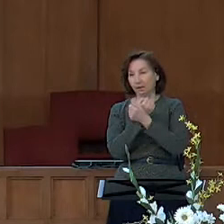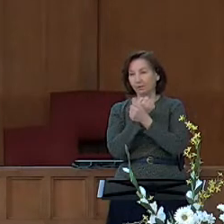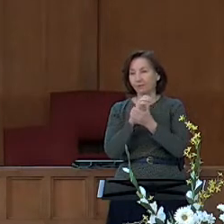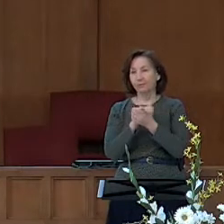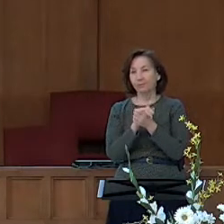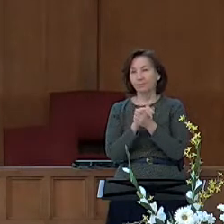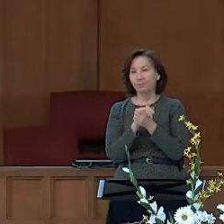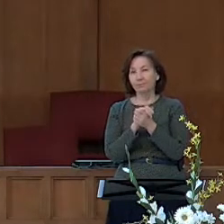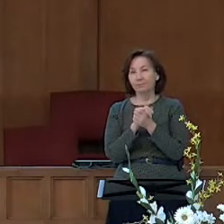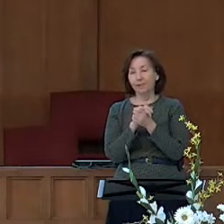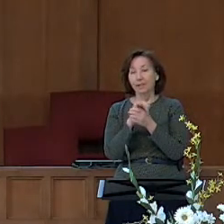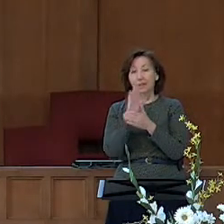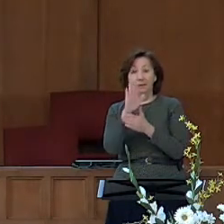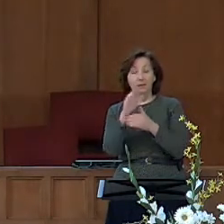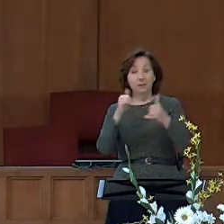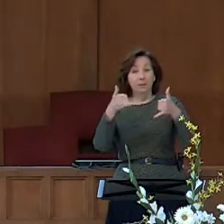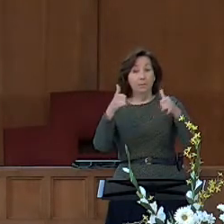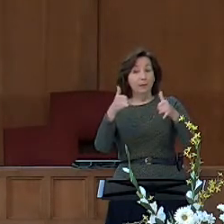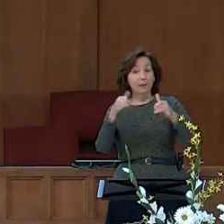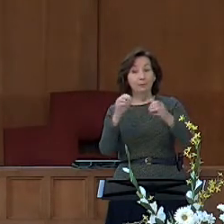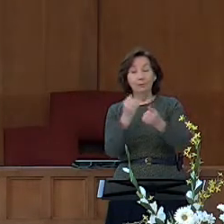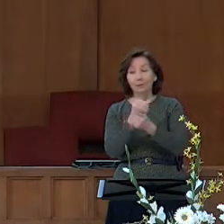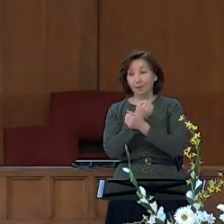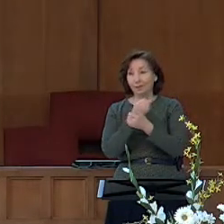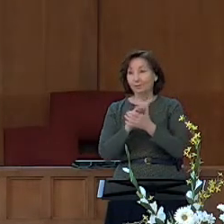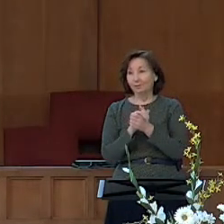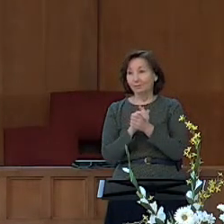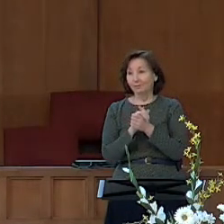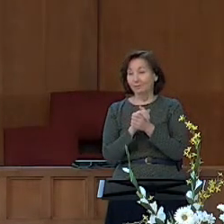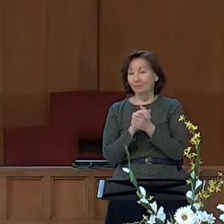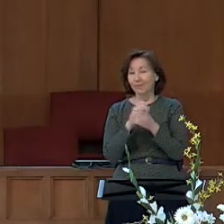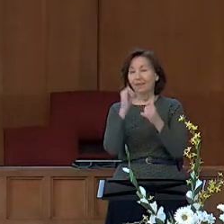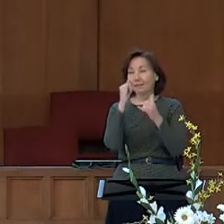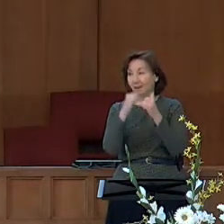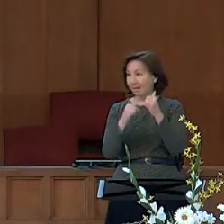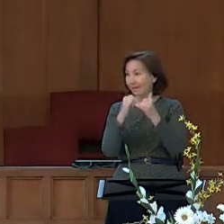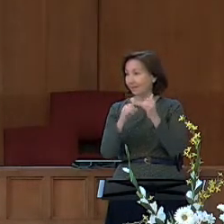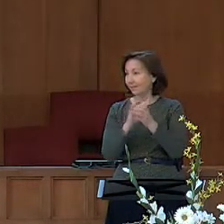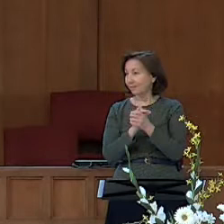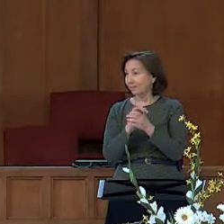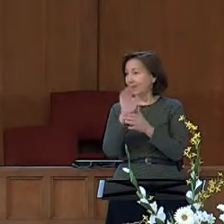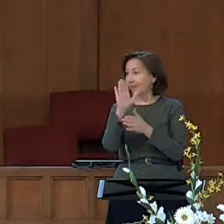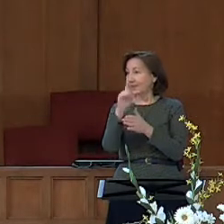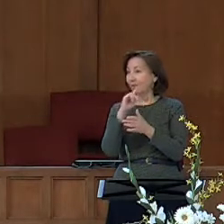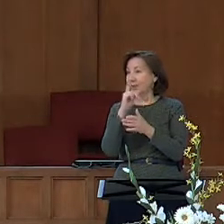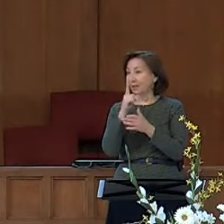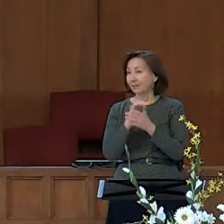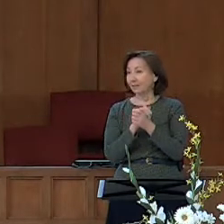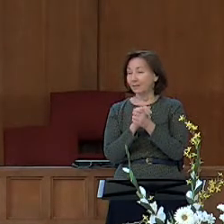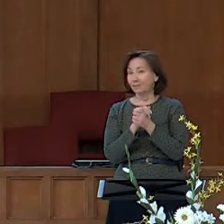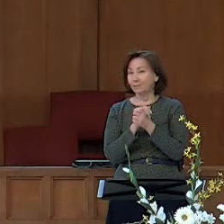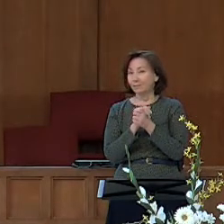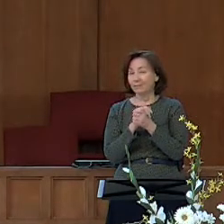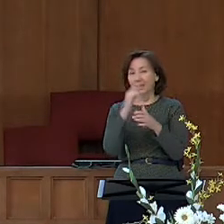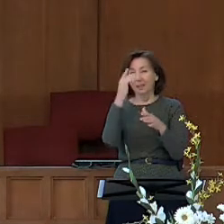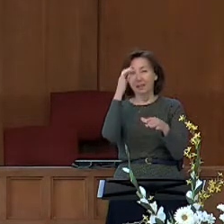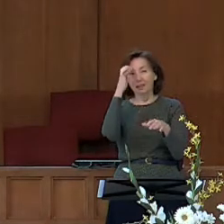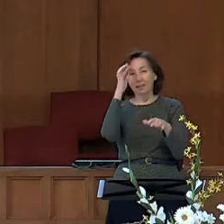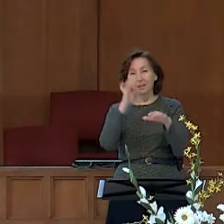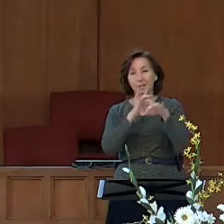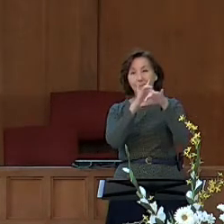the playful love, and last, there is the obsessive love.